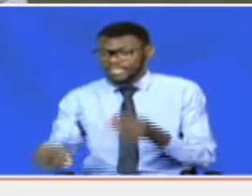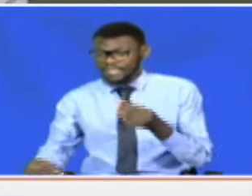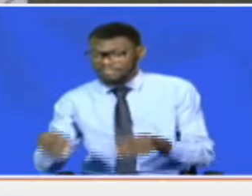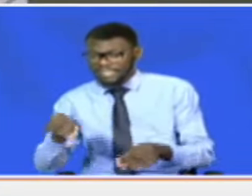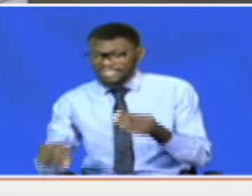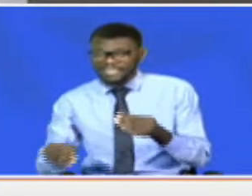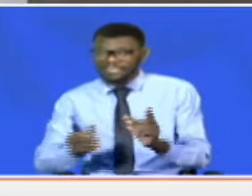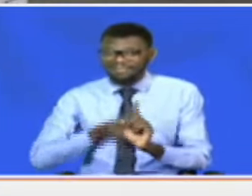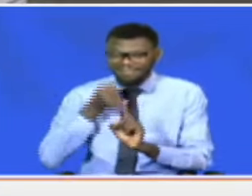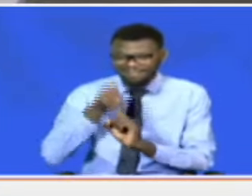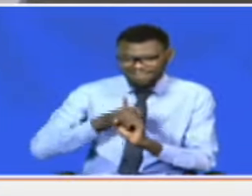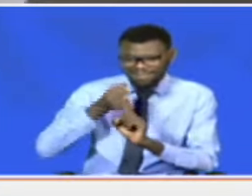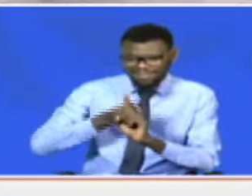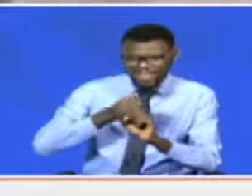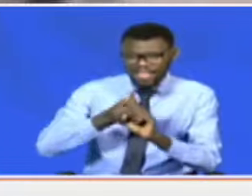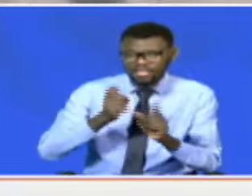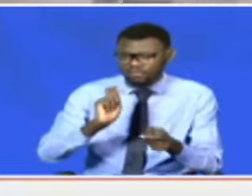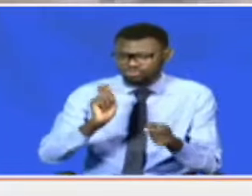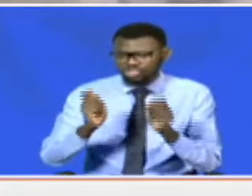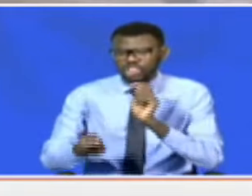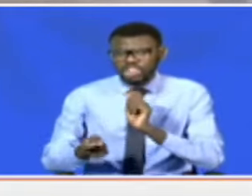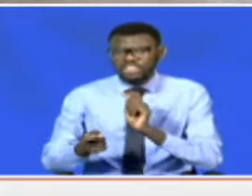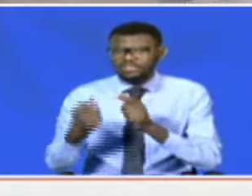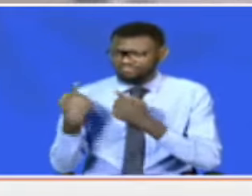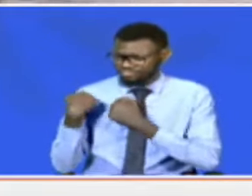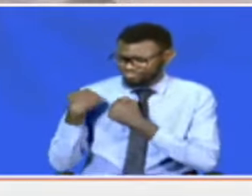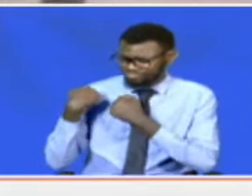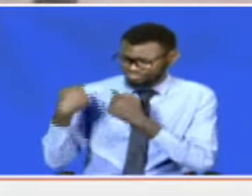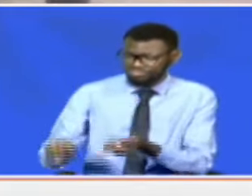for change during previous protests.